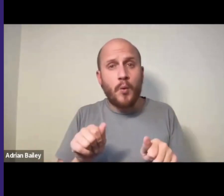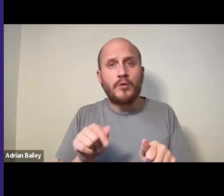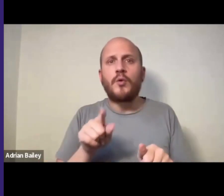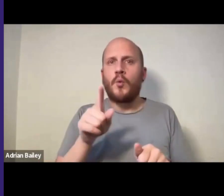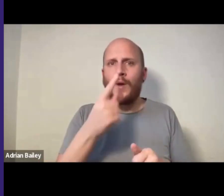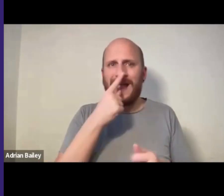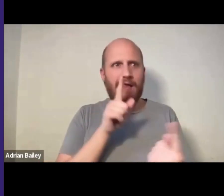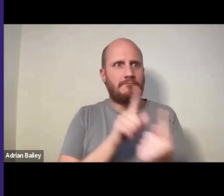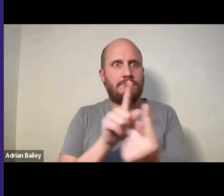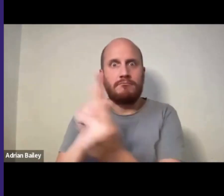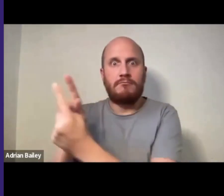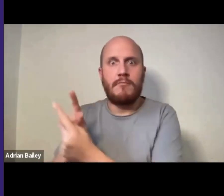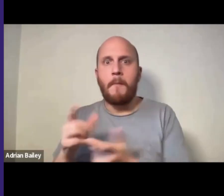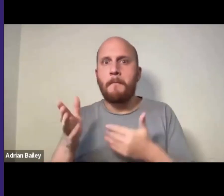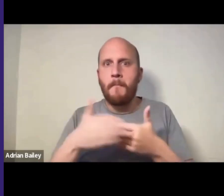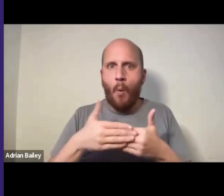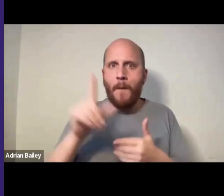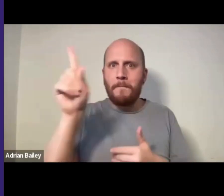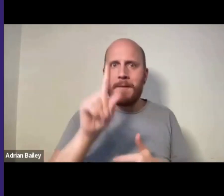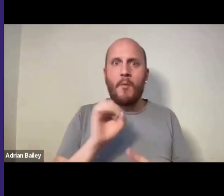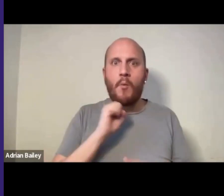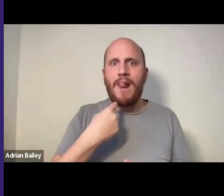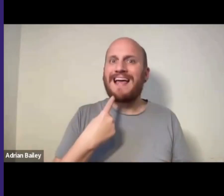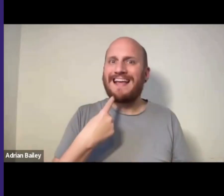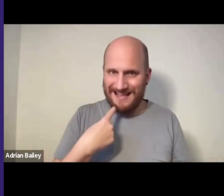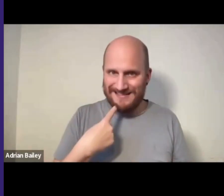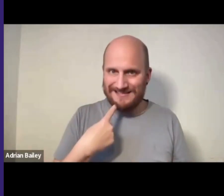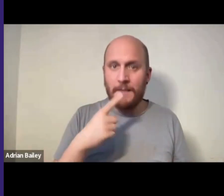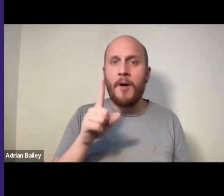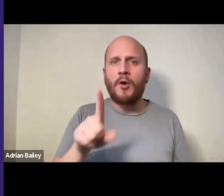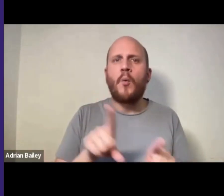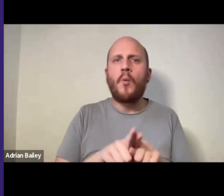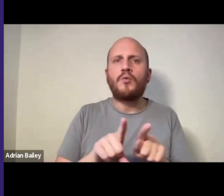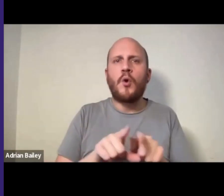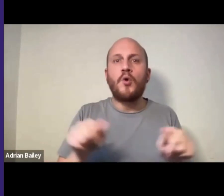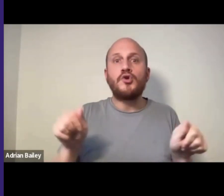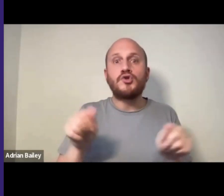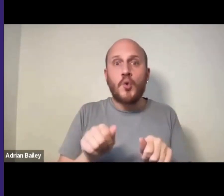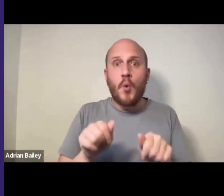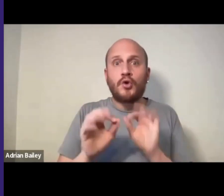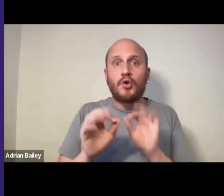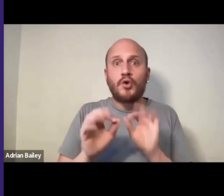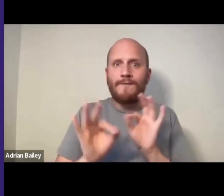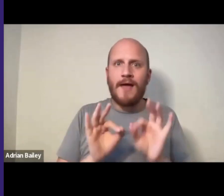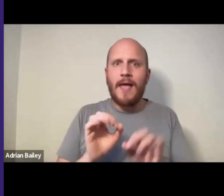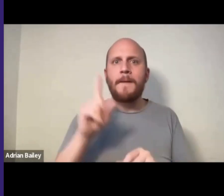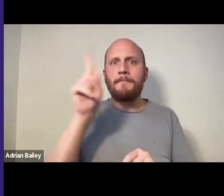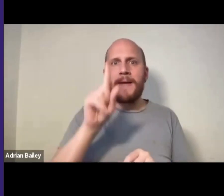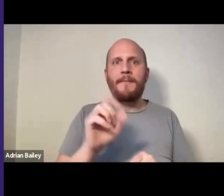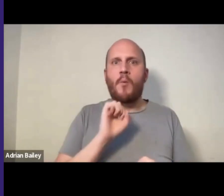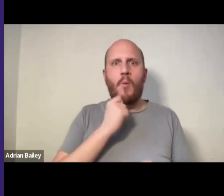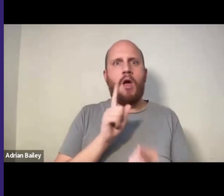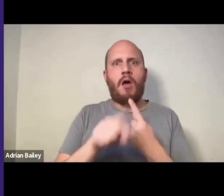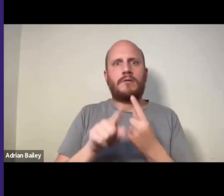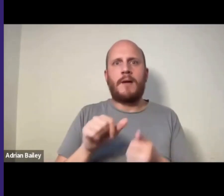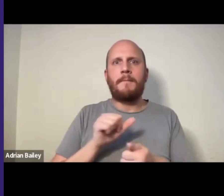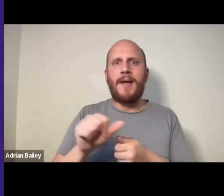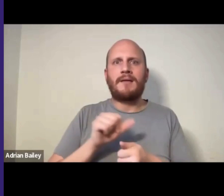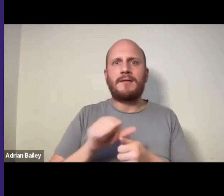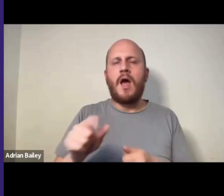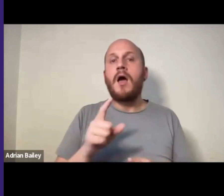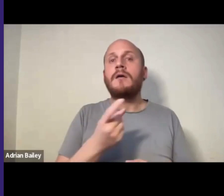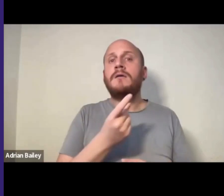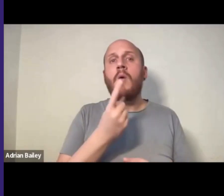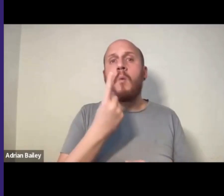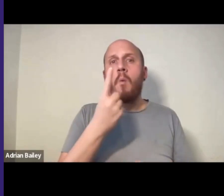them and convince more people to take part, but people give better answers to shorter surveys. At a certain point, they kind of stop thinking and they